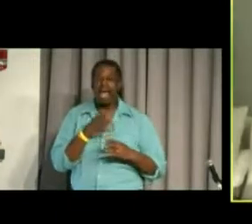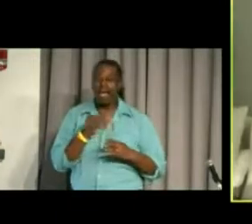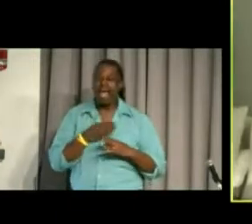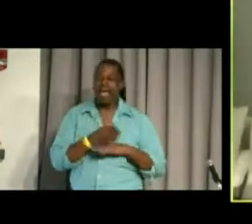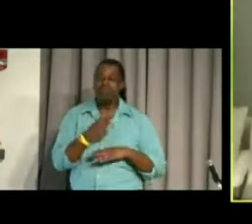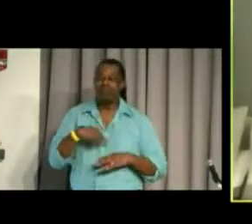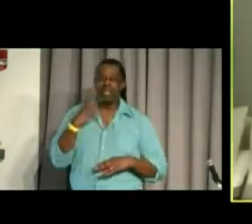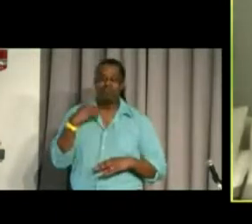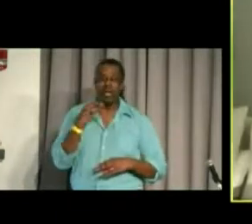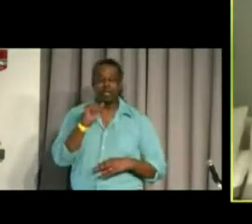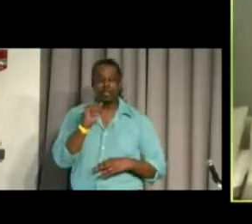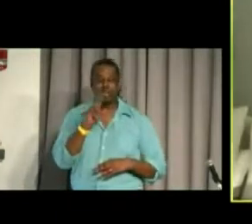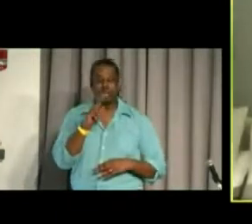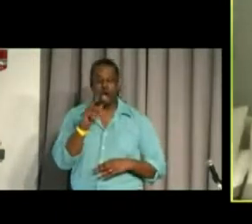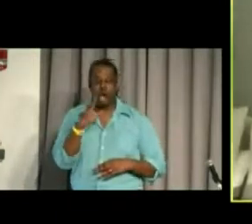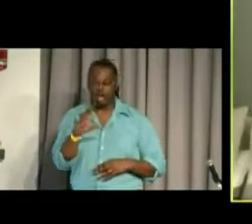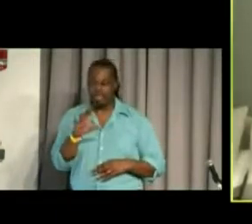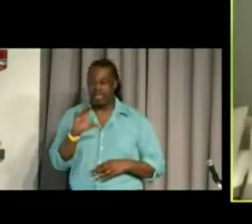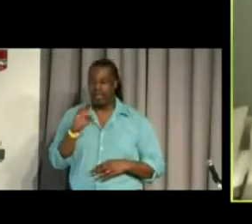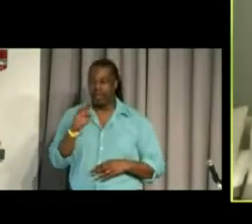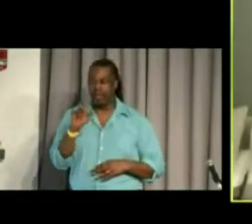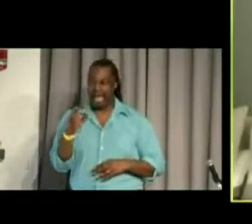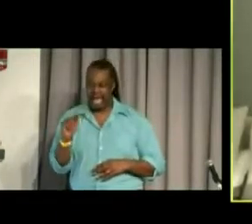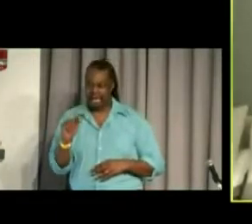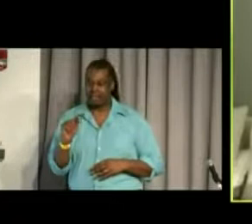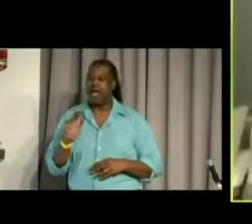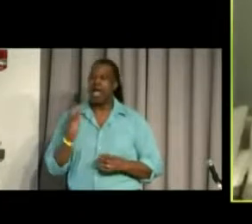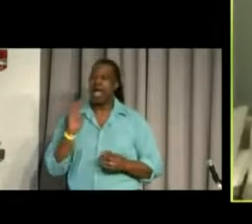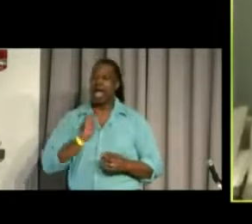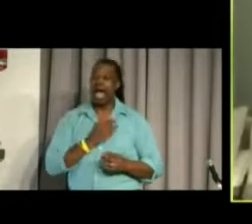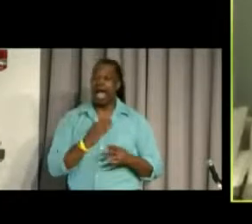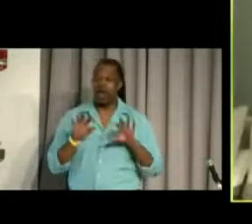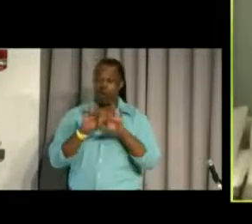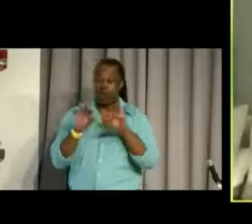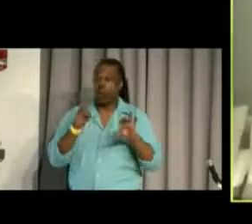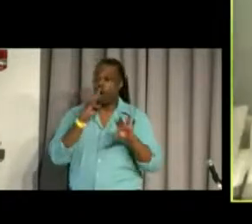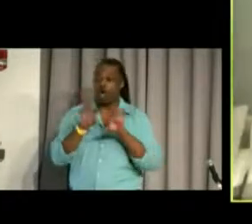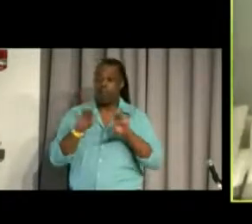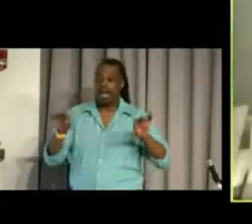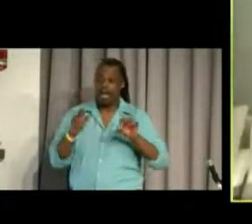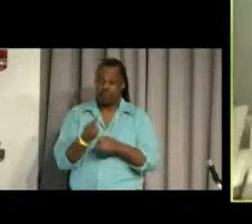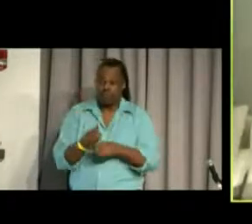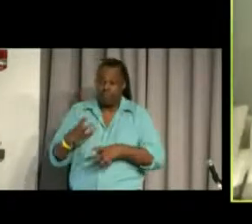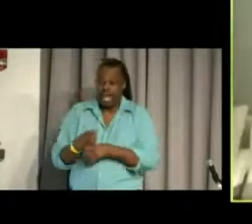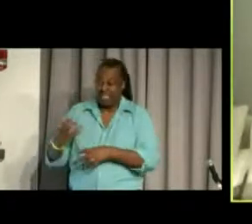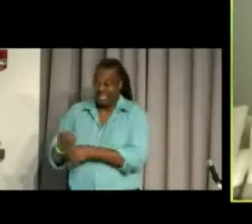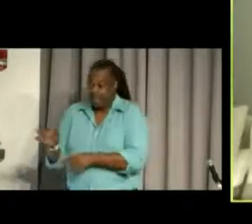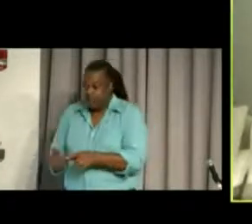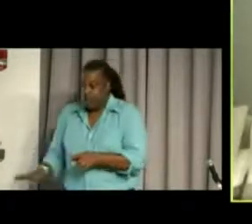blast, leaving our pipes busted, over 130 pipes busted throughout the city,